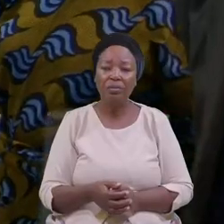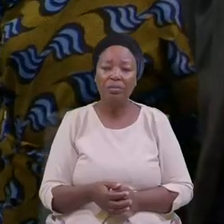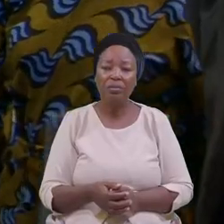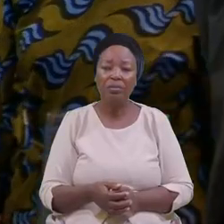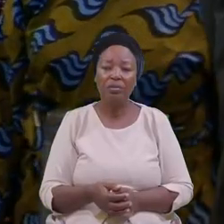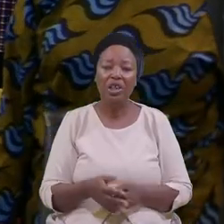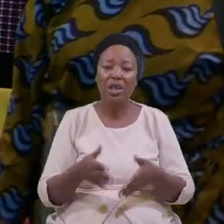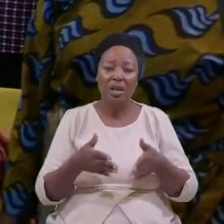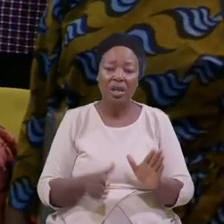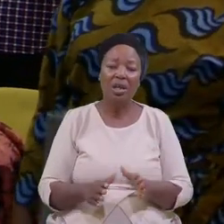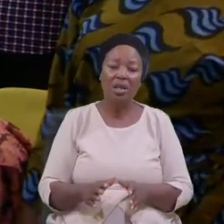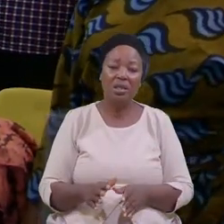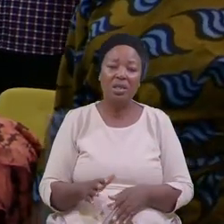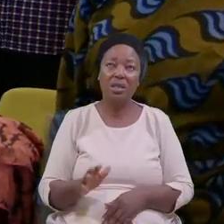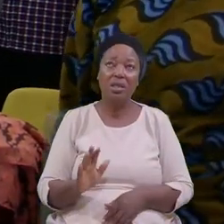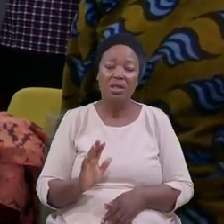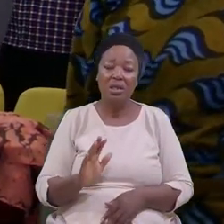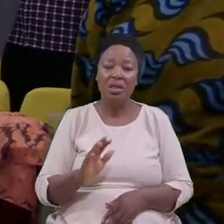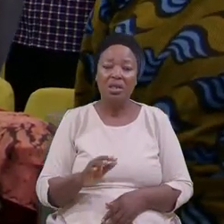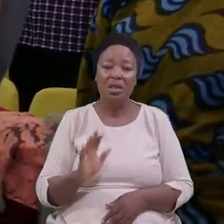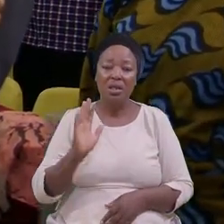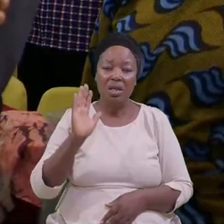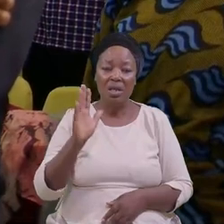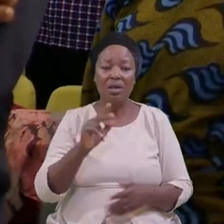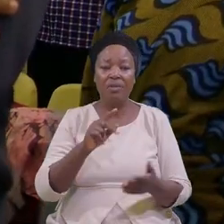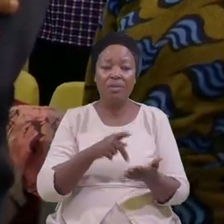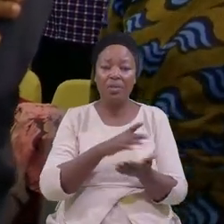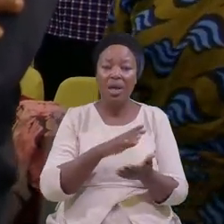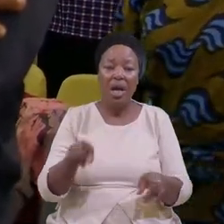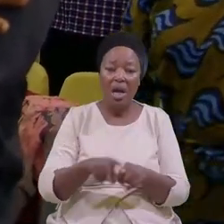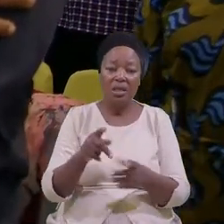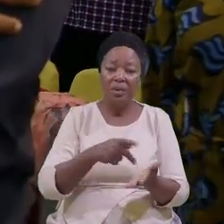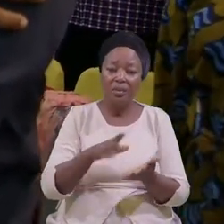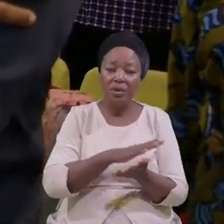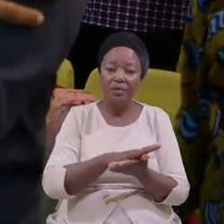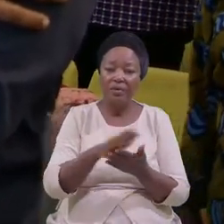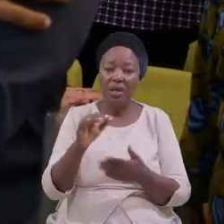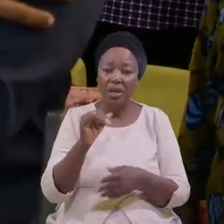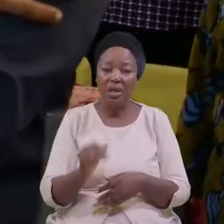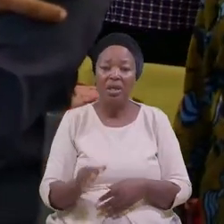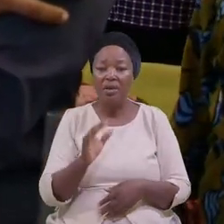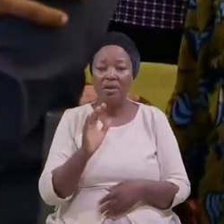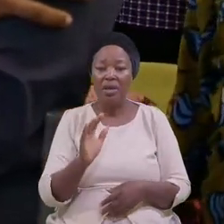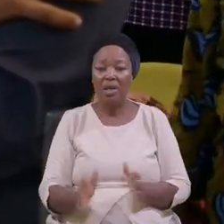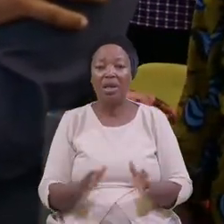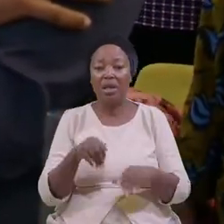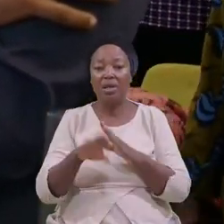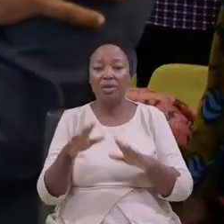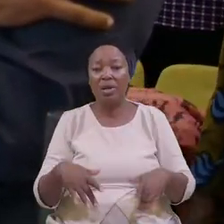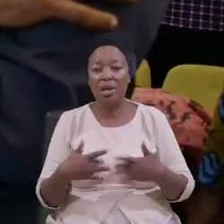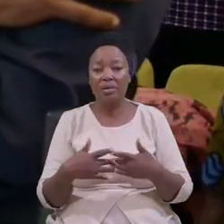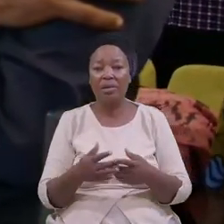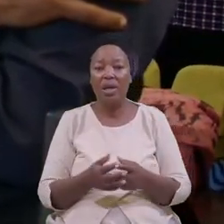Let him sit as a purifier in your life